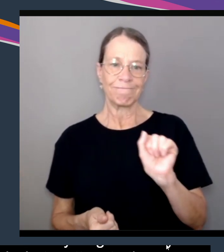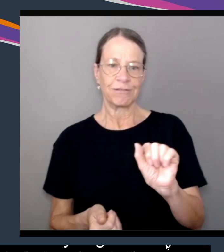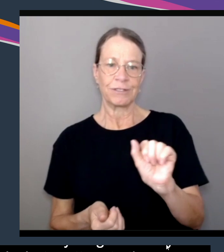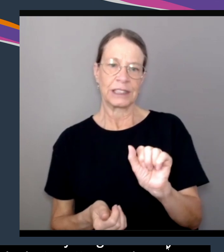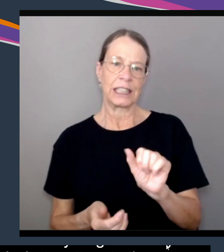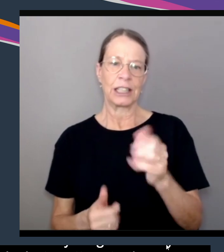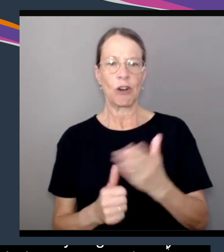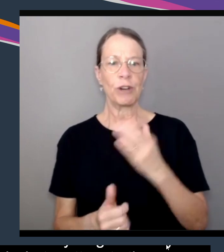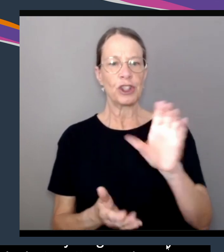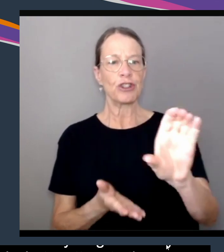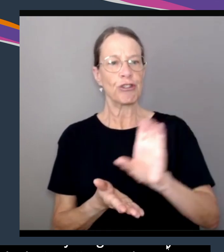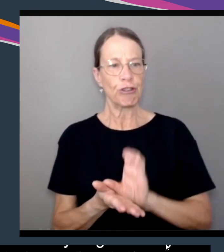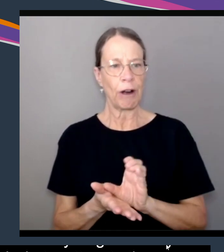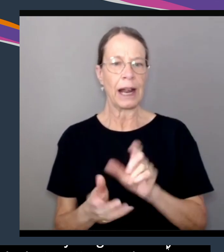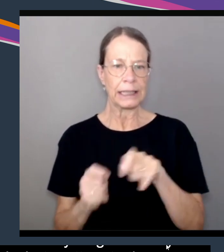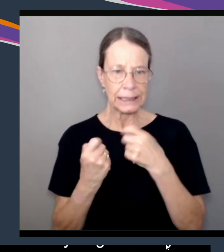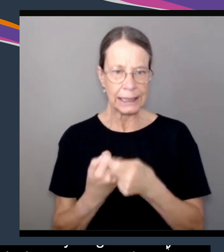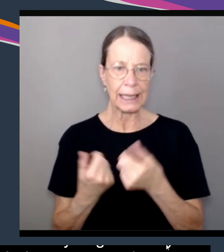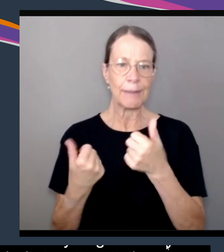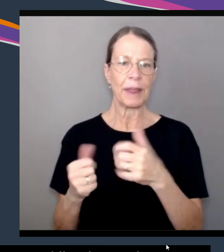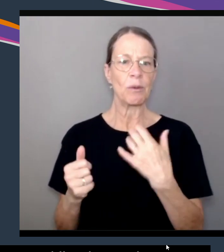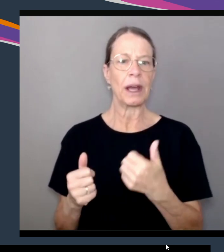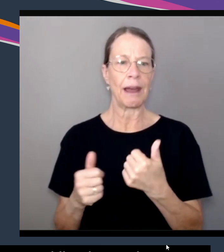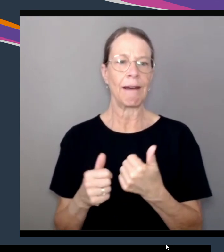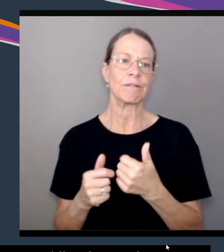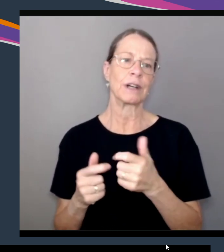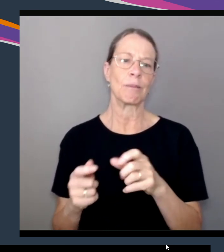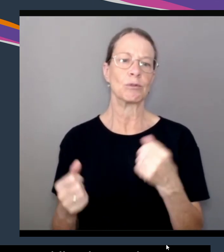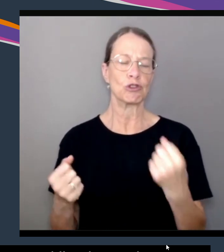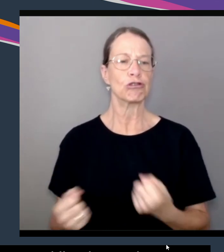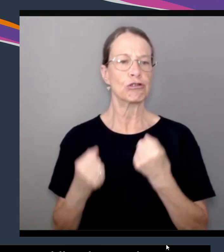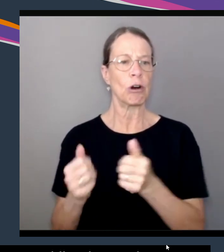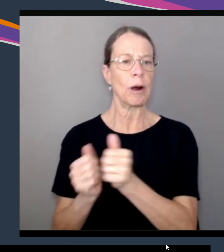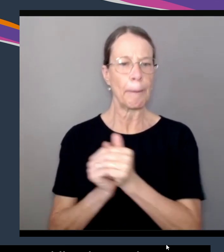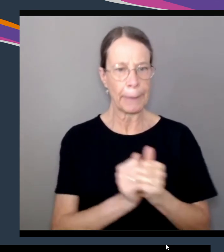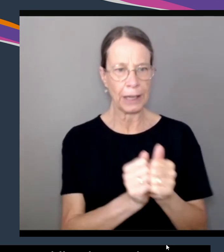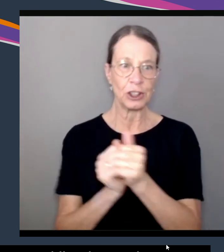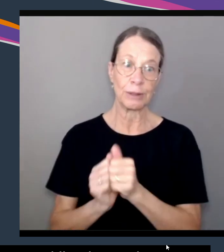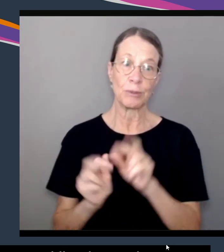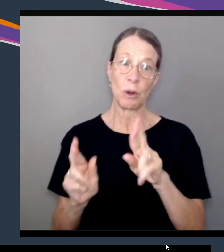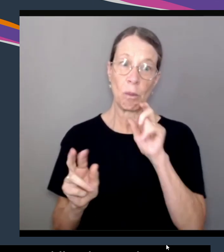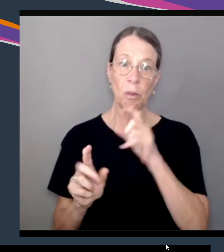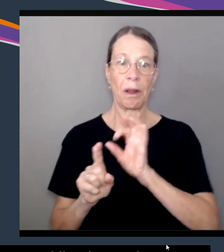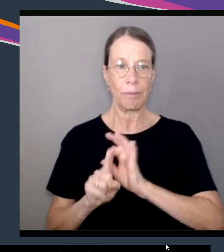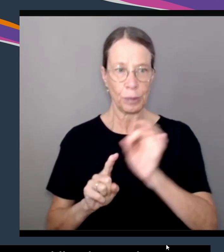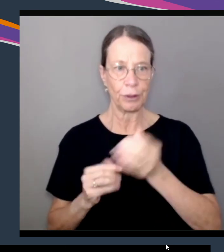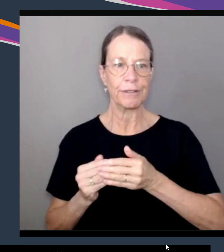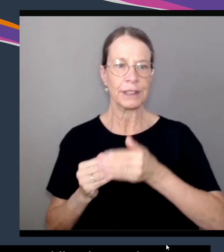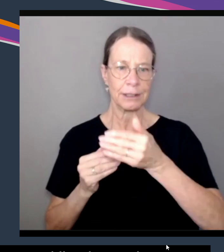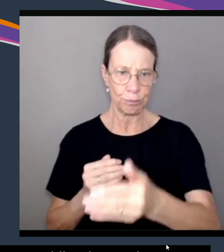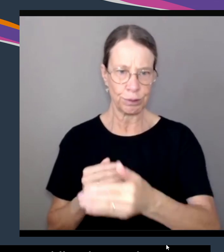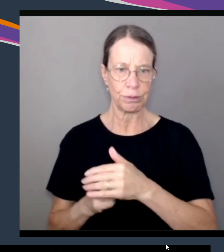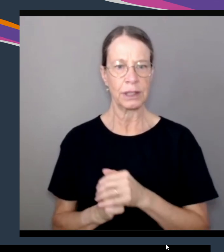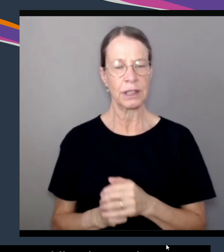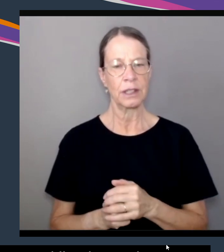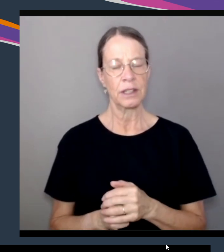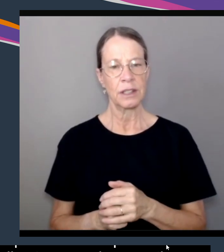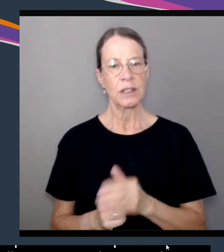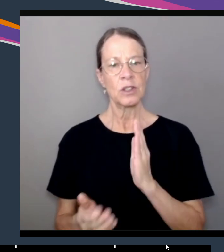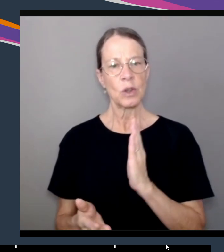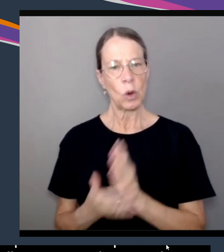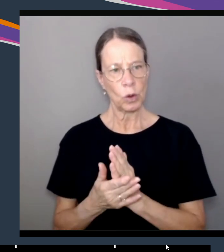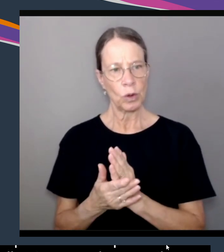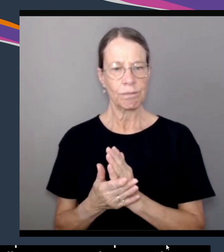research partnerships that we hope will continue as we move this work forward. I also want to make sure that you